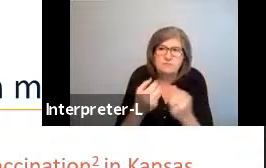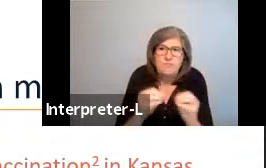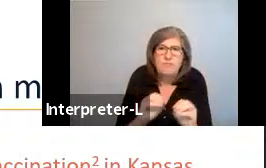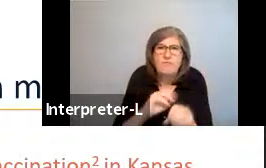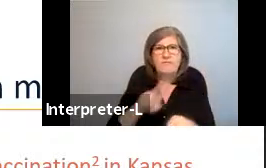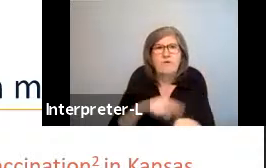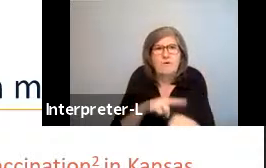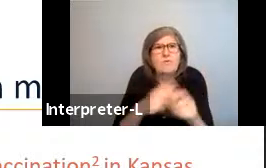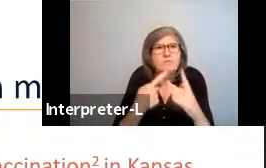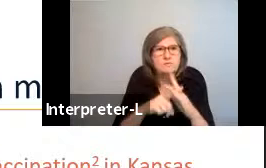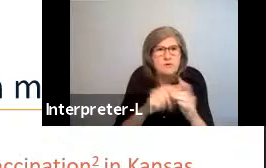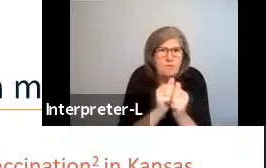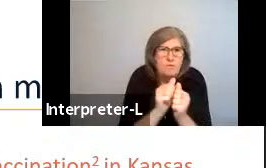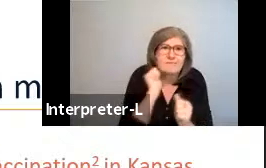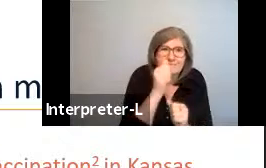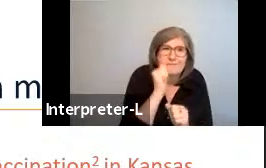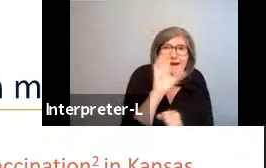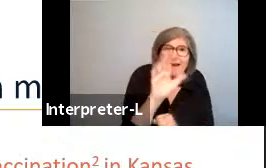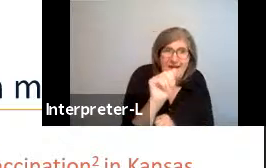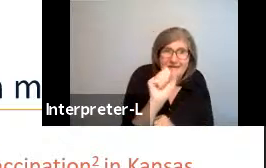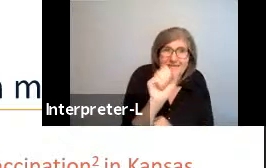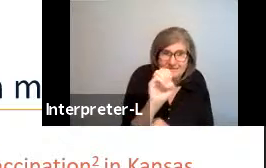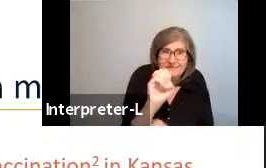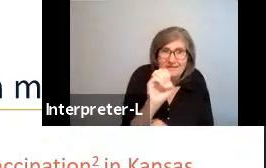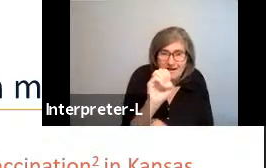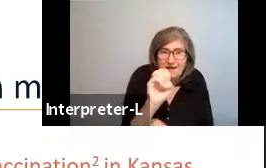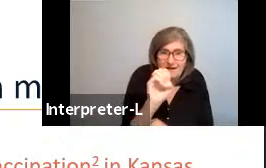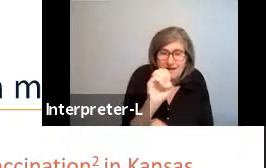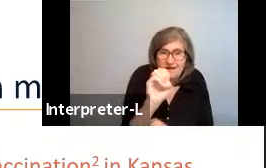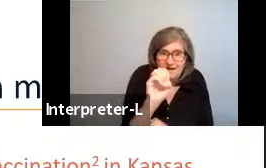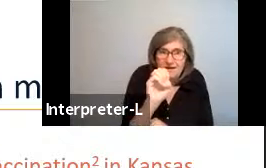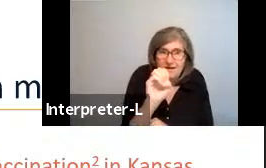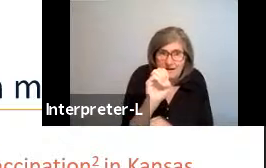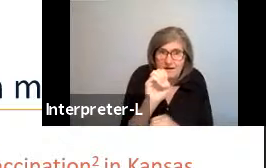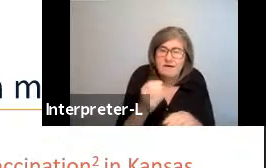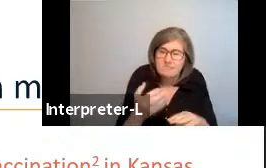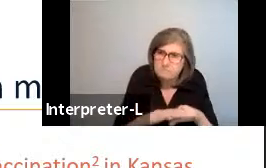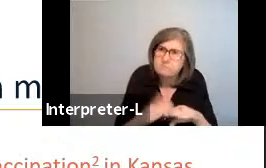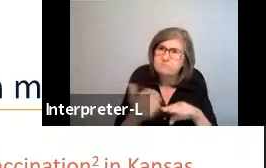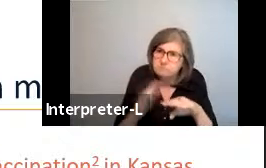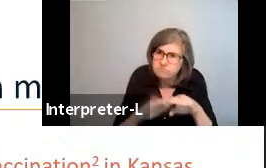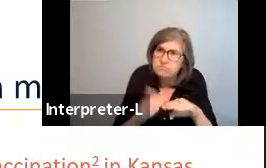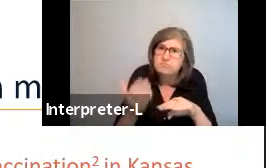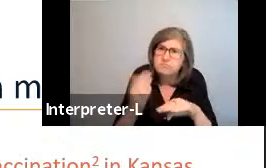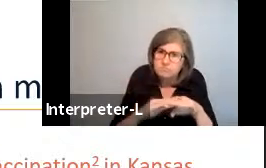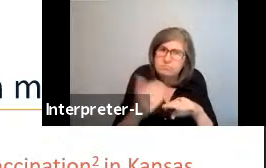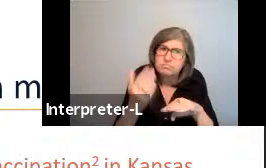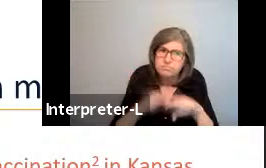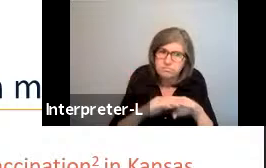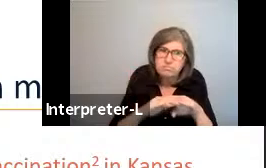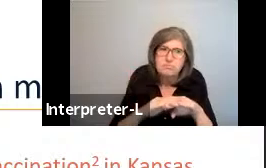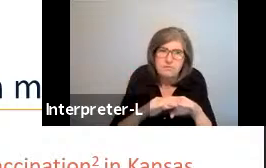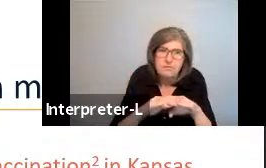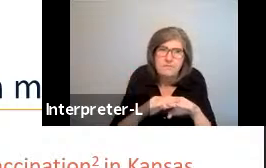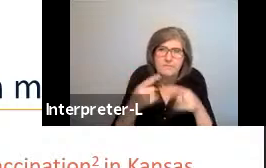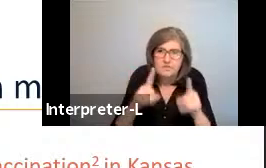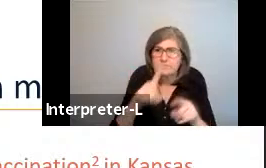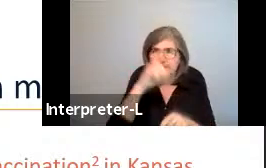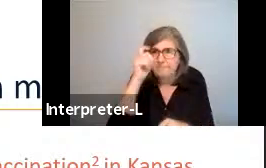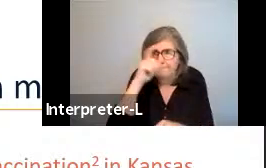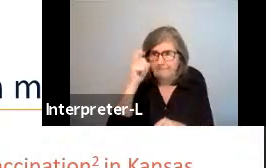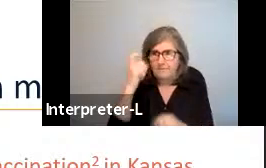with cases, which, as you know, have been rising significantly over the course of the